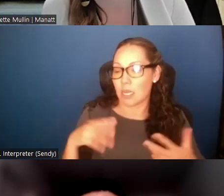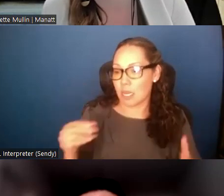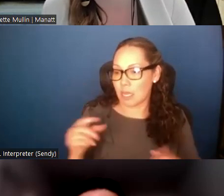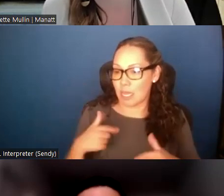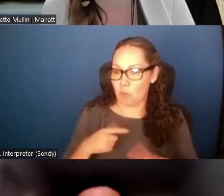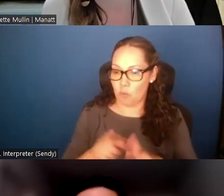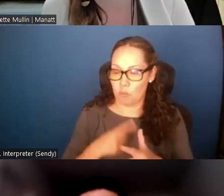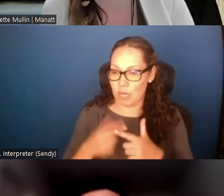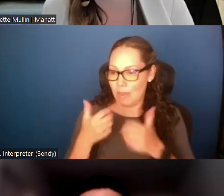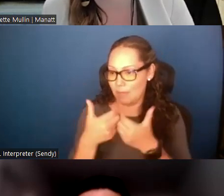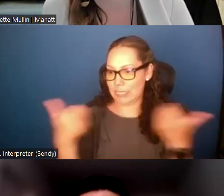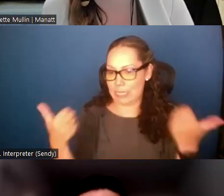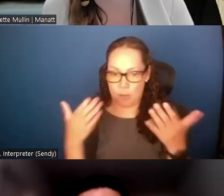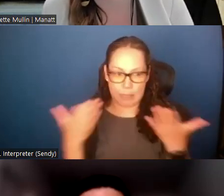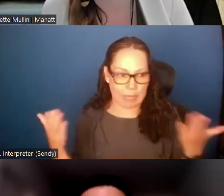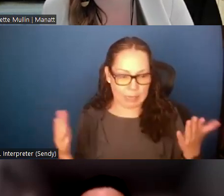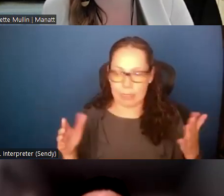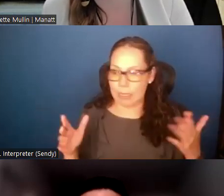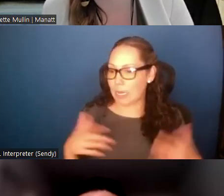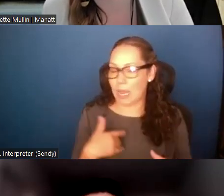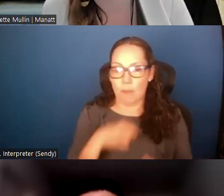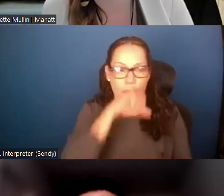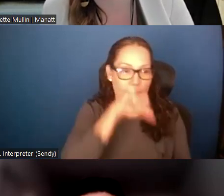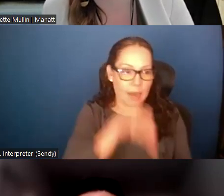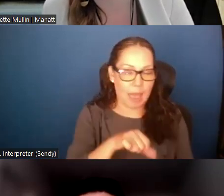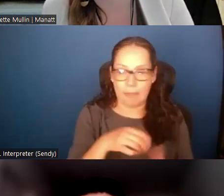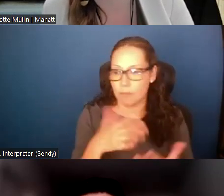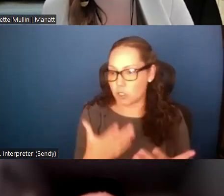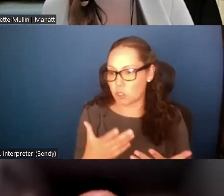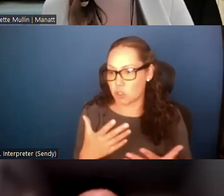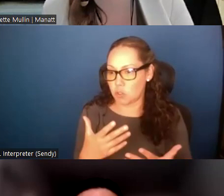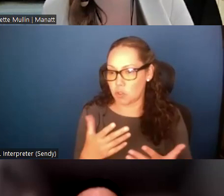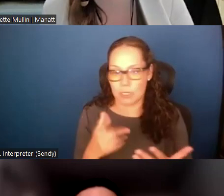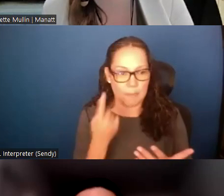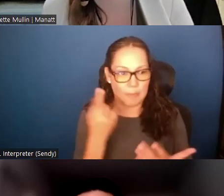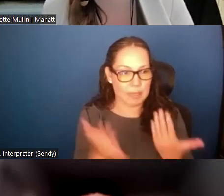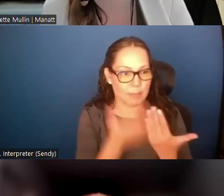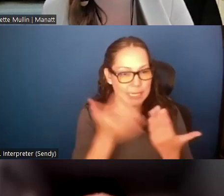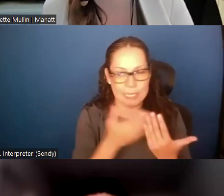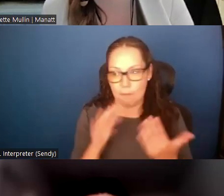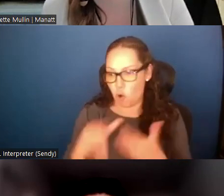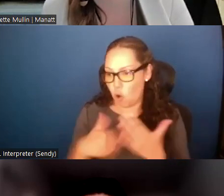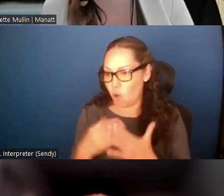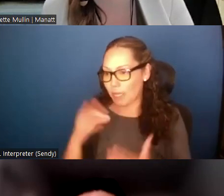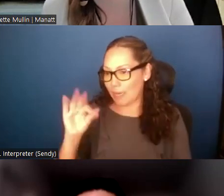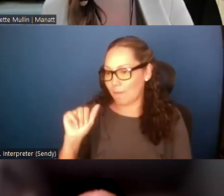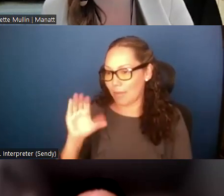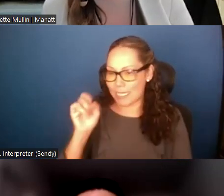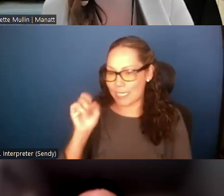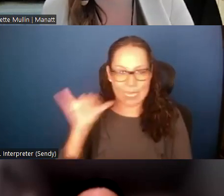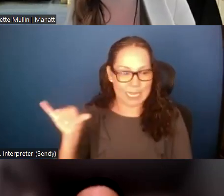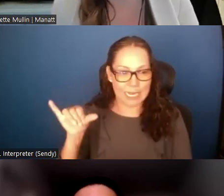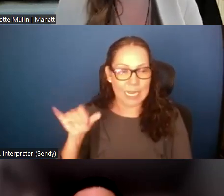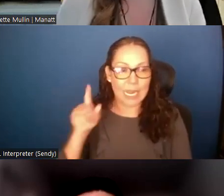so I'd love to have something that's really easy for all the facilities to follow, but it also can't be labor intensive,